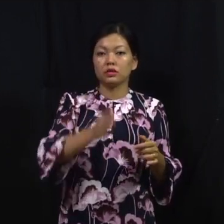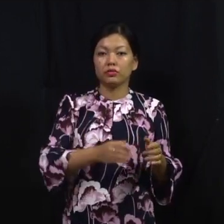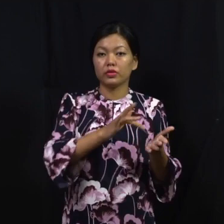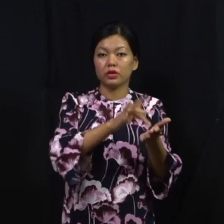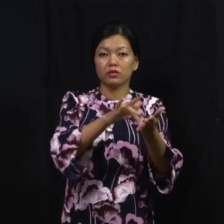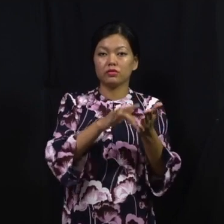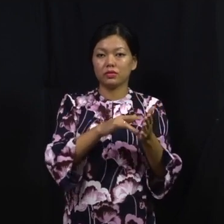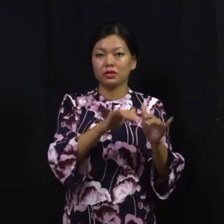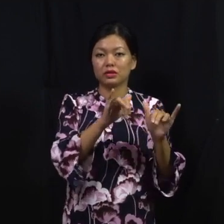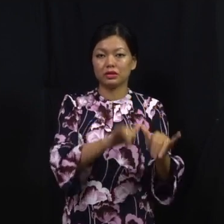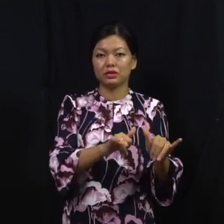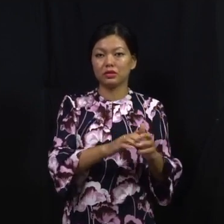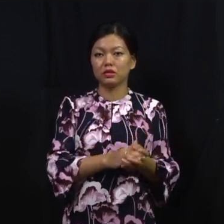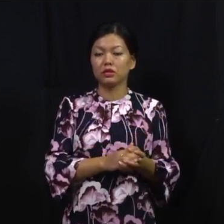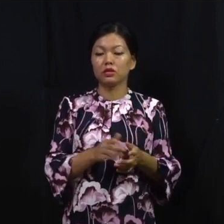4 elements.